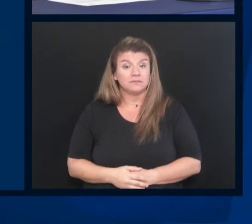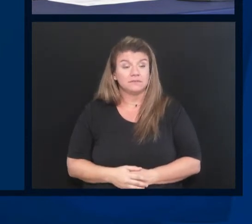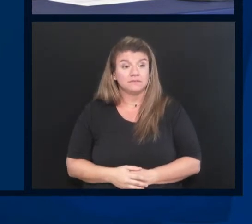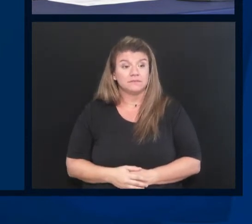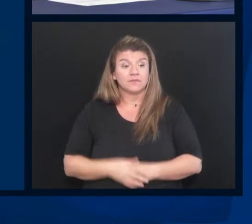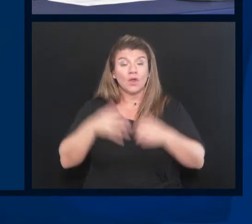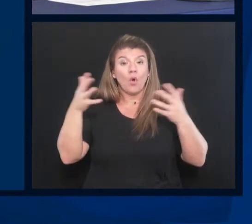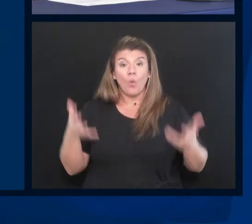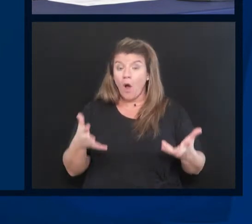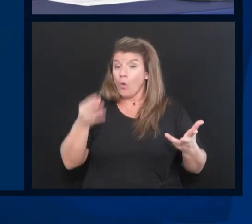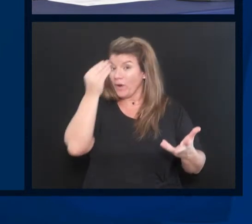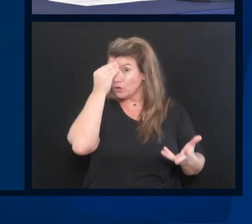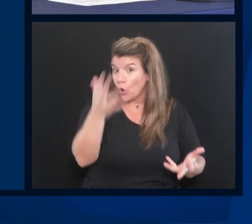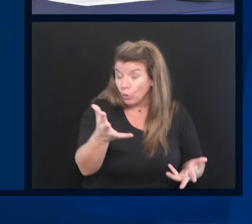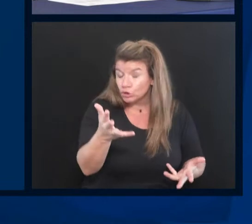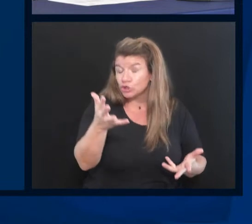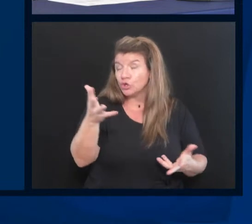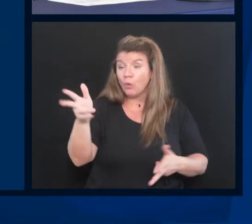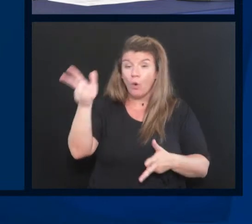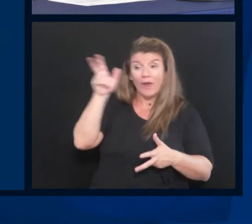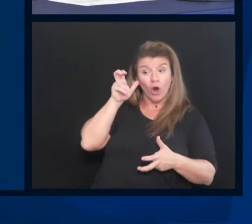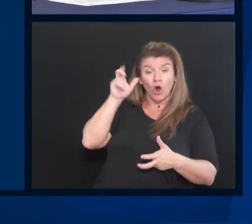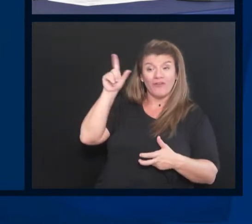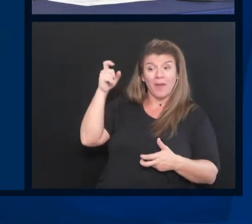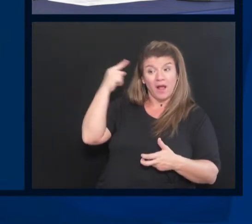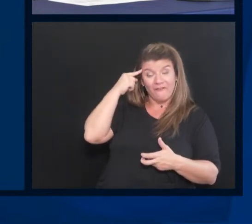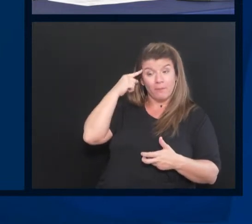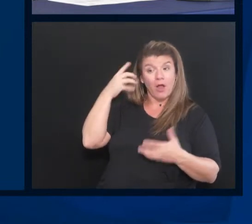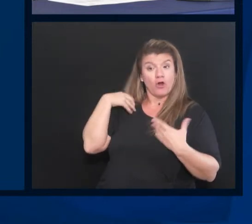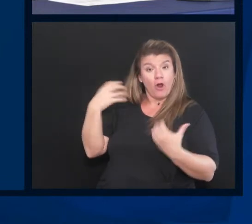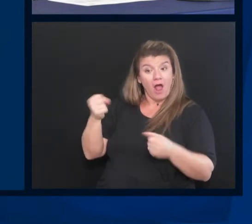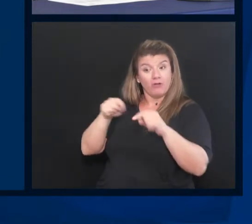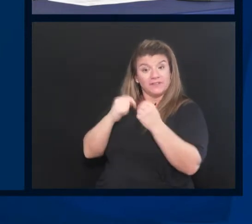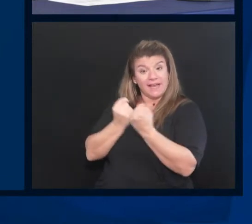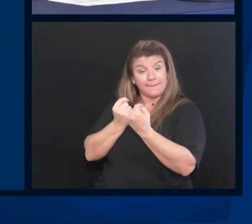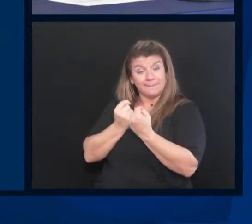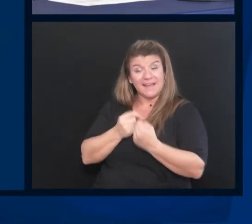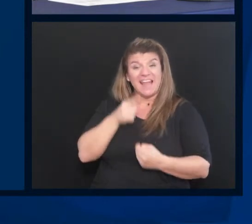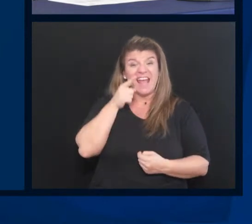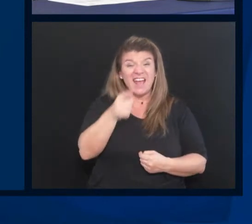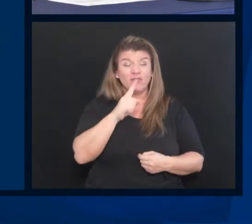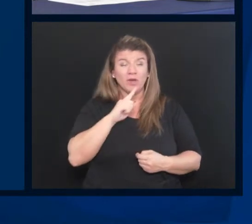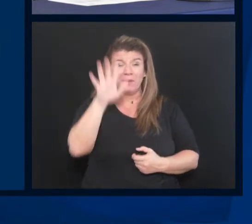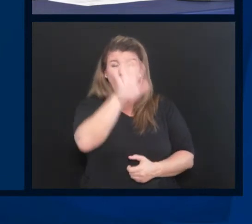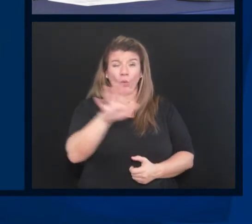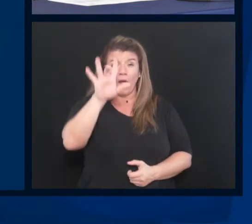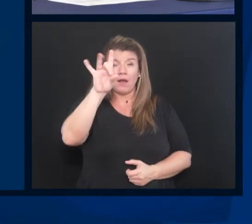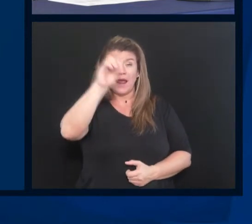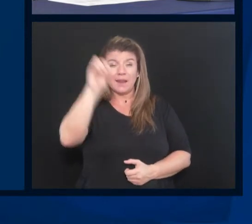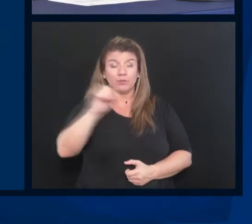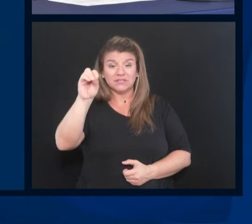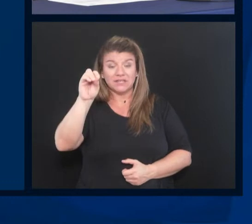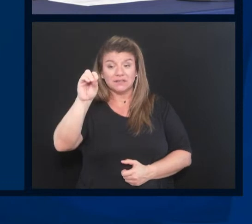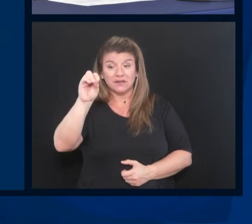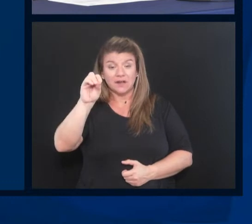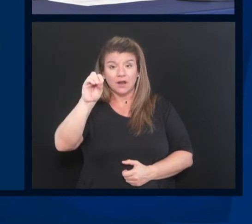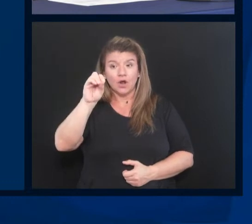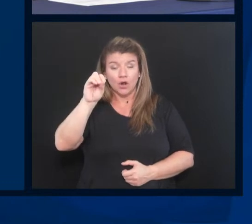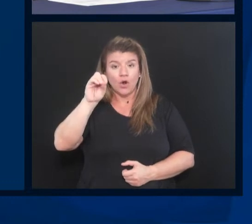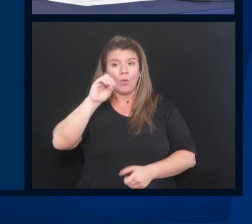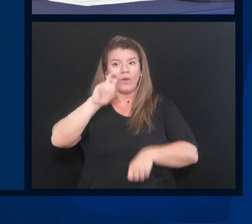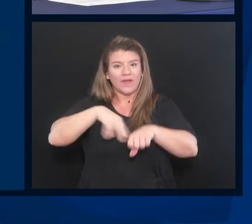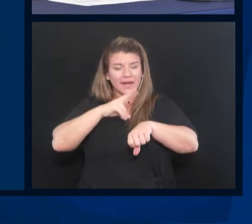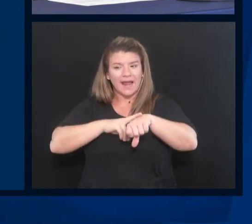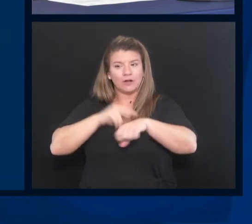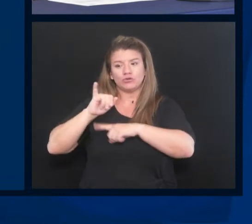What we told you, or what we've heard from the governor and from our health experts, is that if you could get up around that 80% threshold with the natural